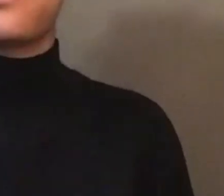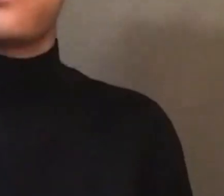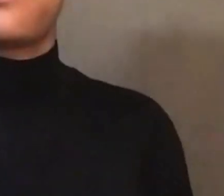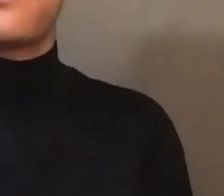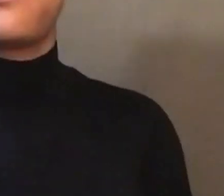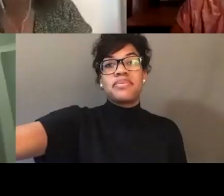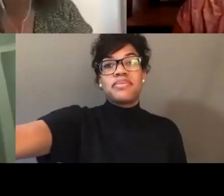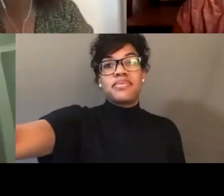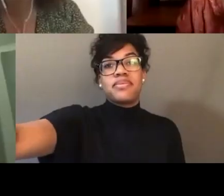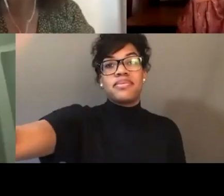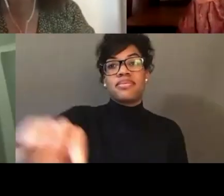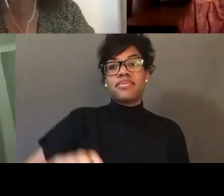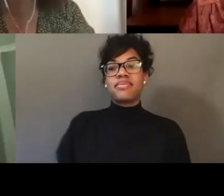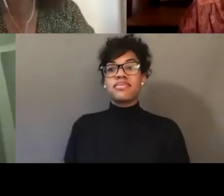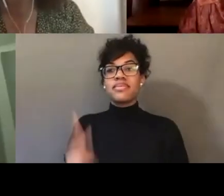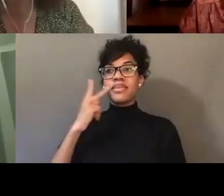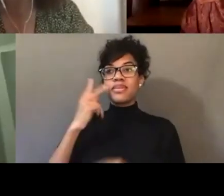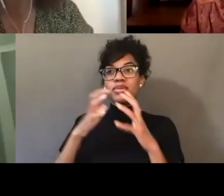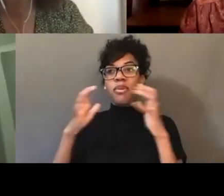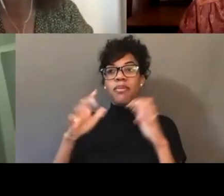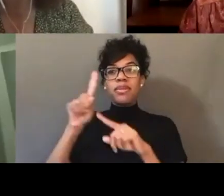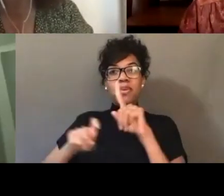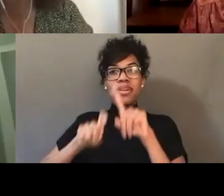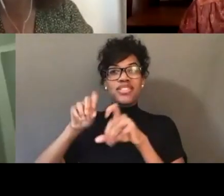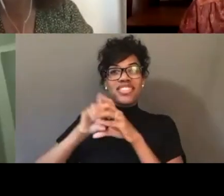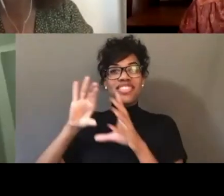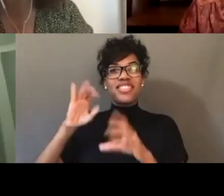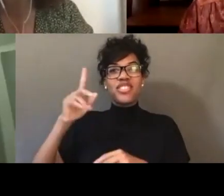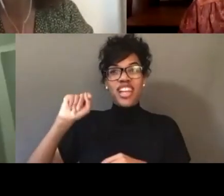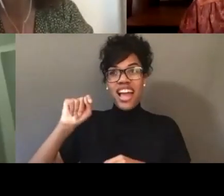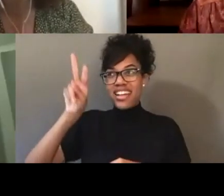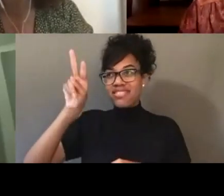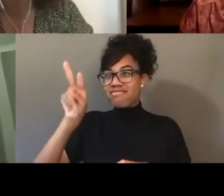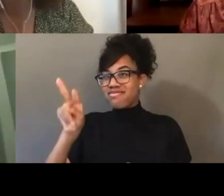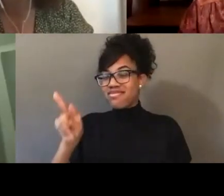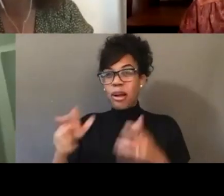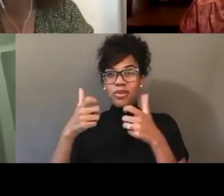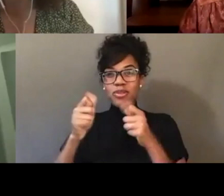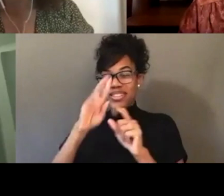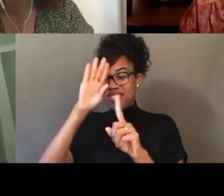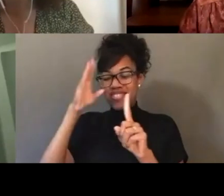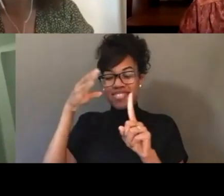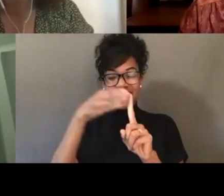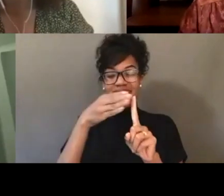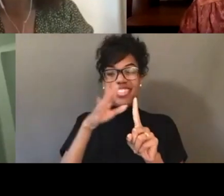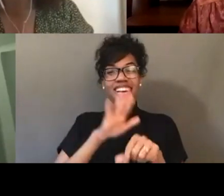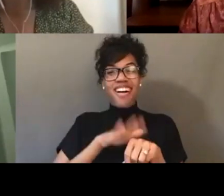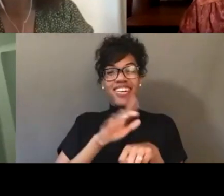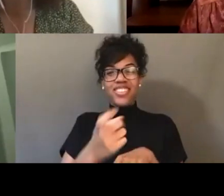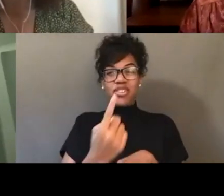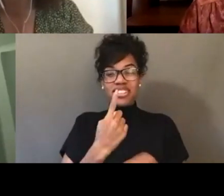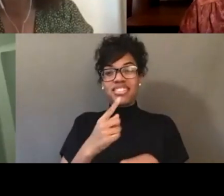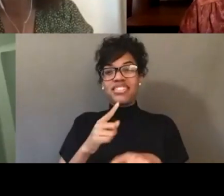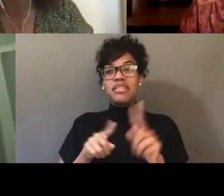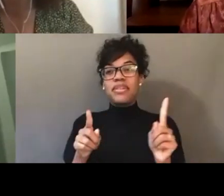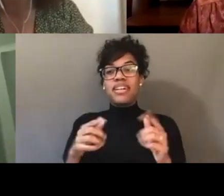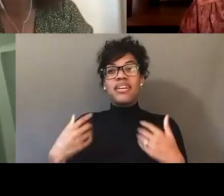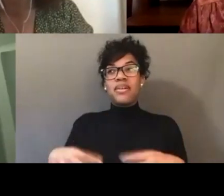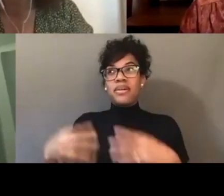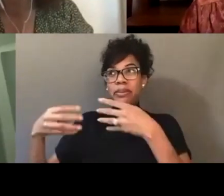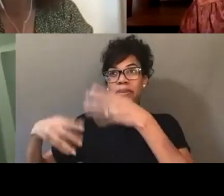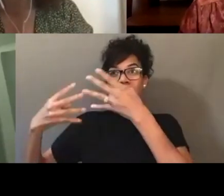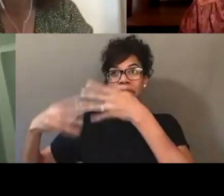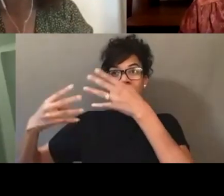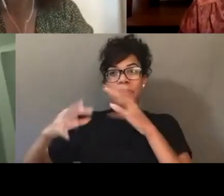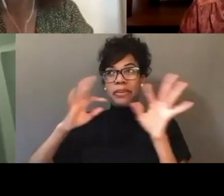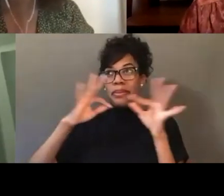to. And I'm trying to discipline myself to stick to the questions I'm being asked. But I also want to say how grateful I am both